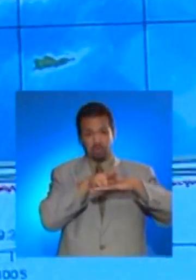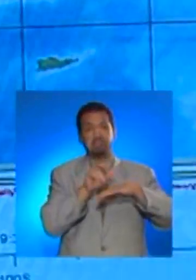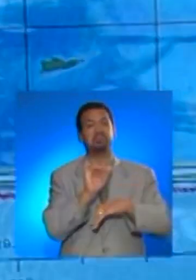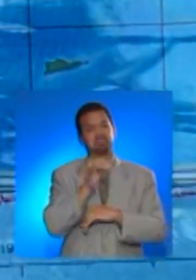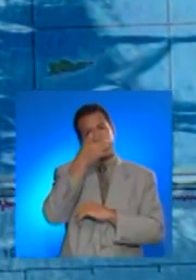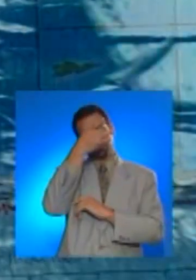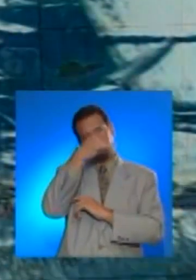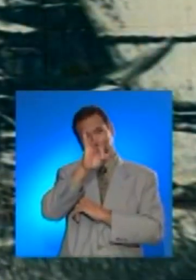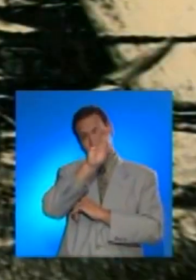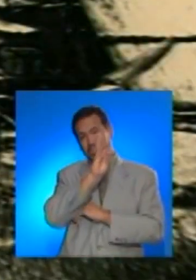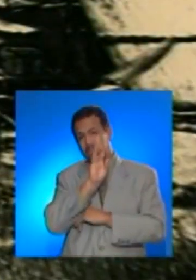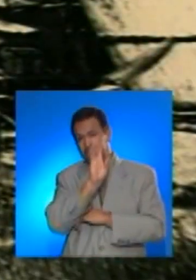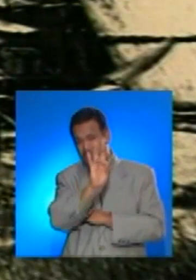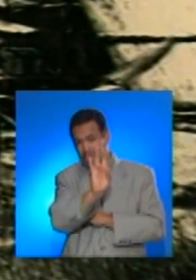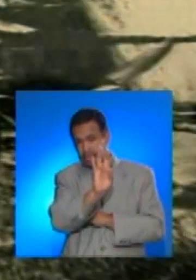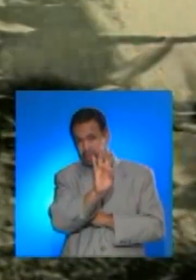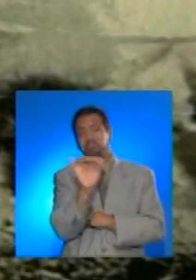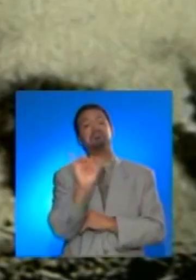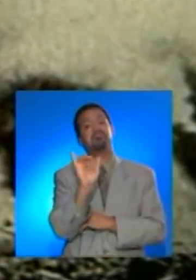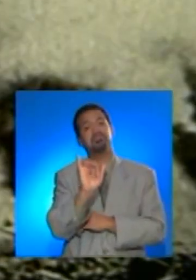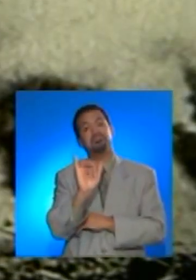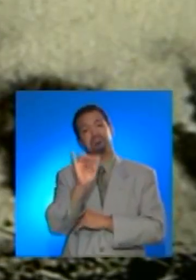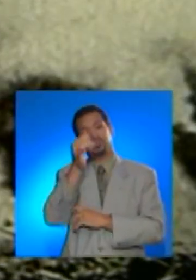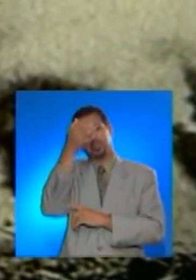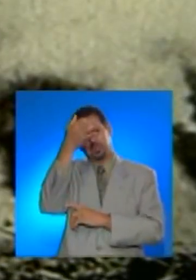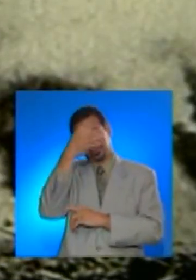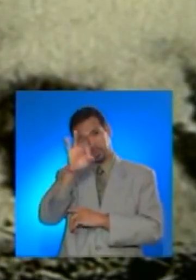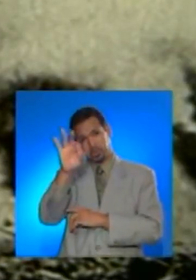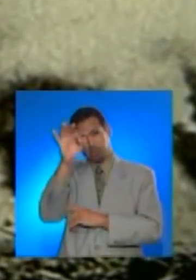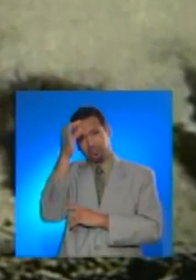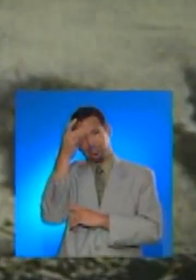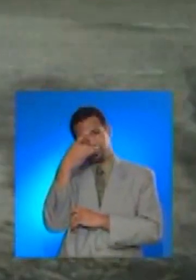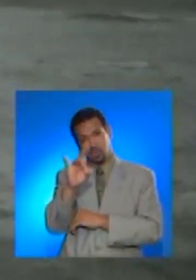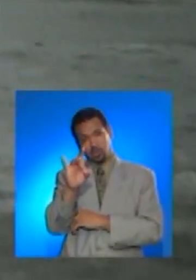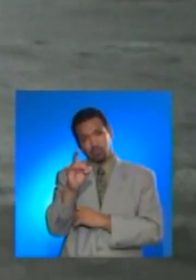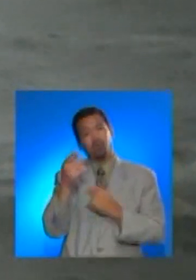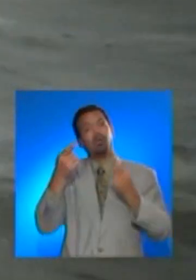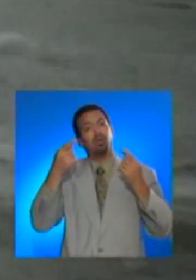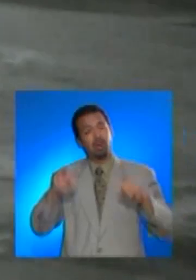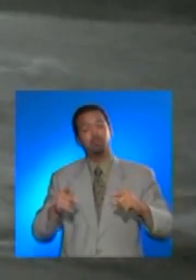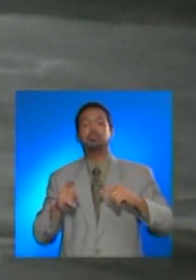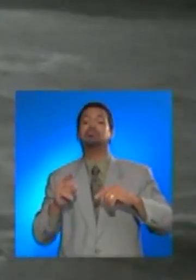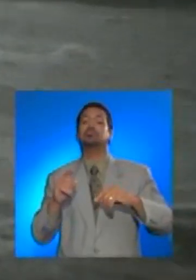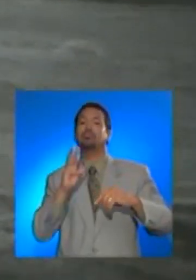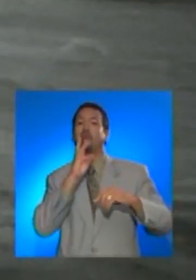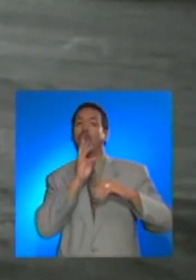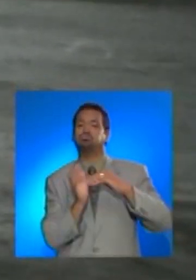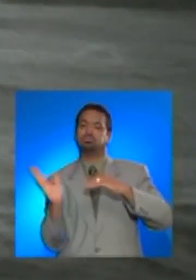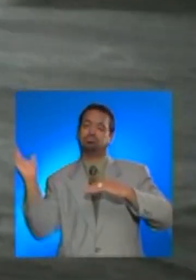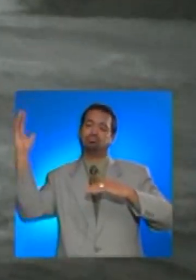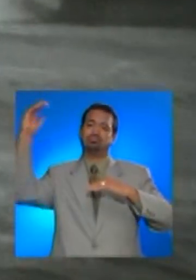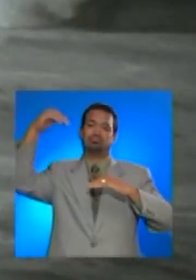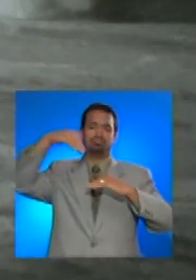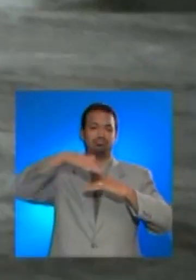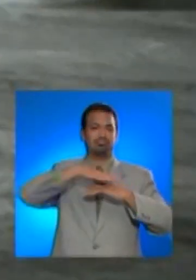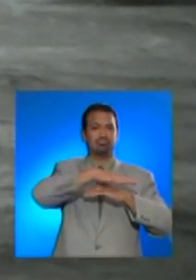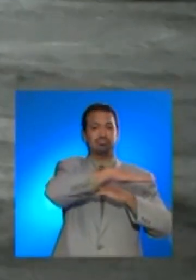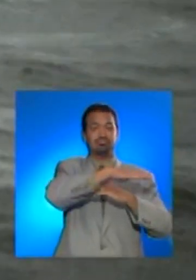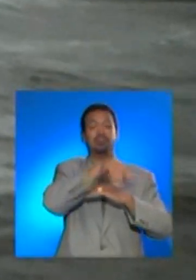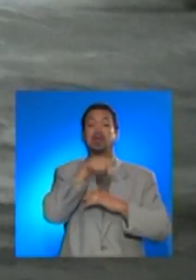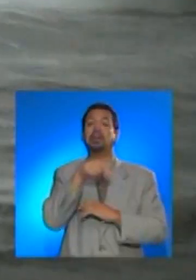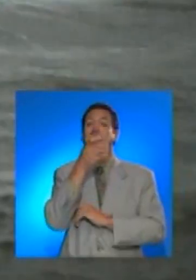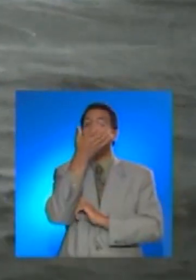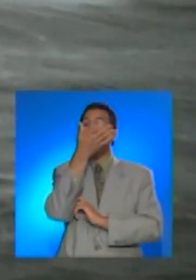the 1867 and 1918 earthquakes generated significant tsunamis. The one associated with